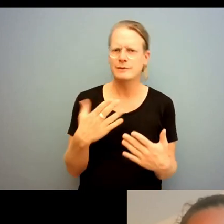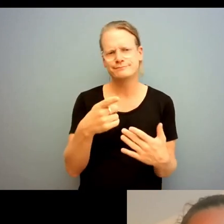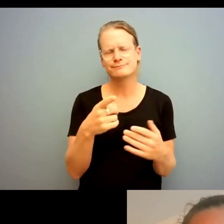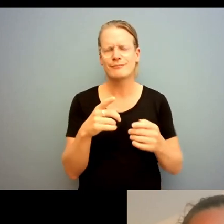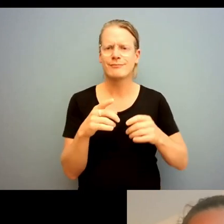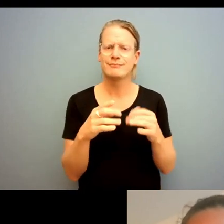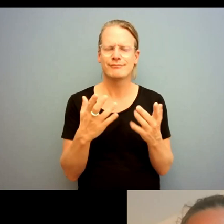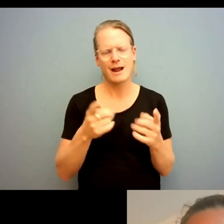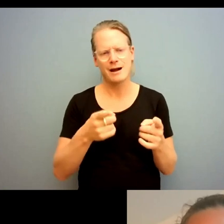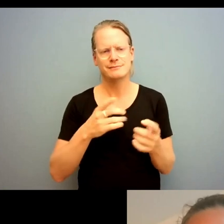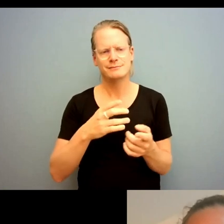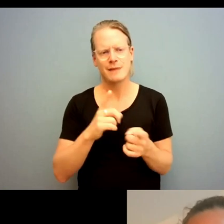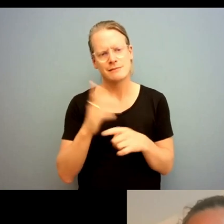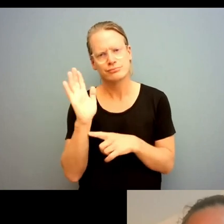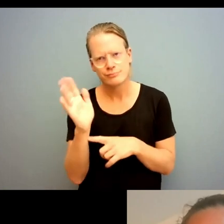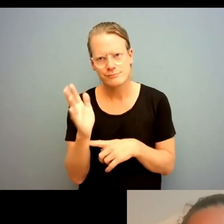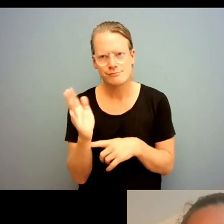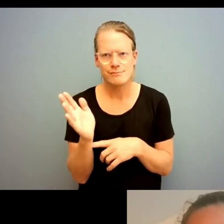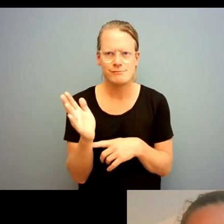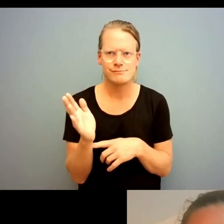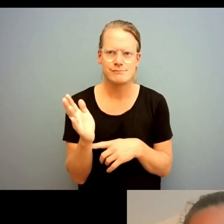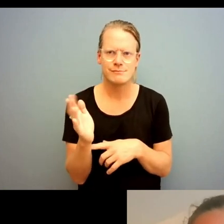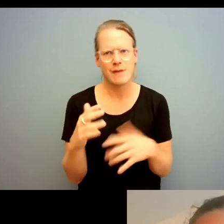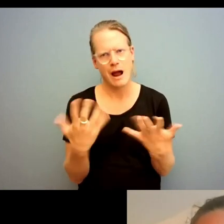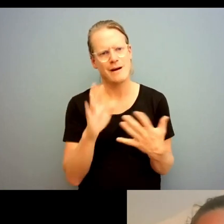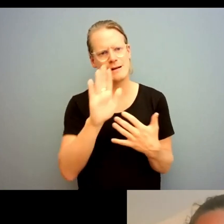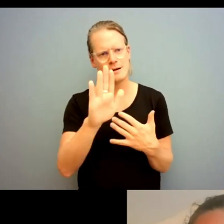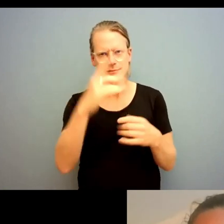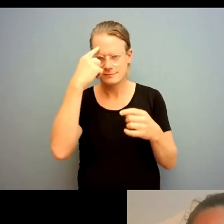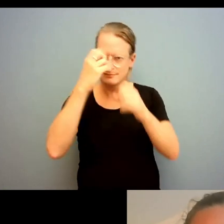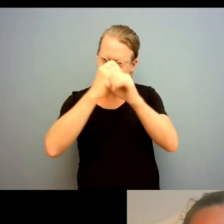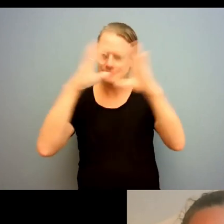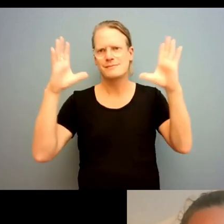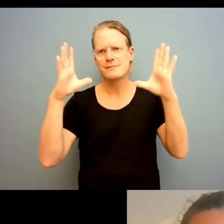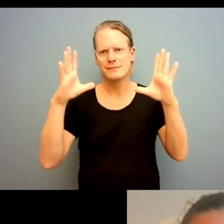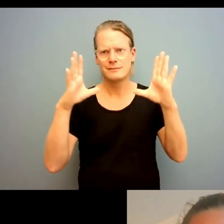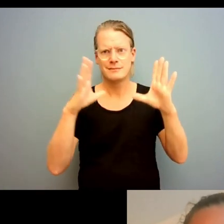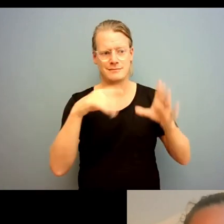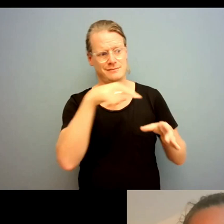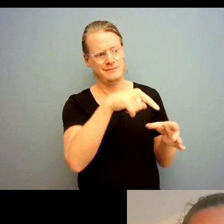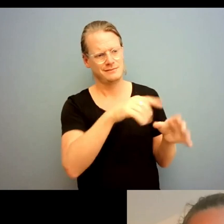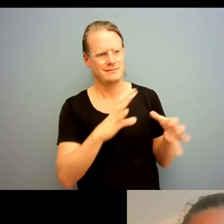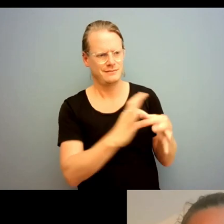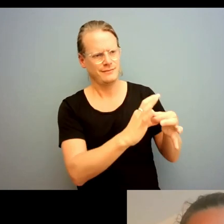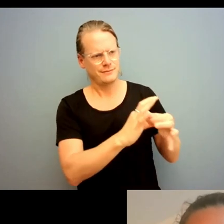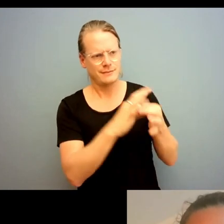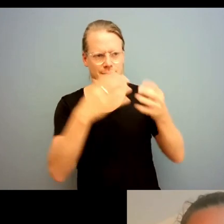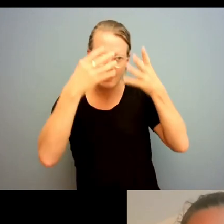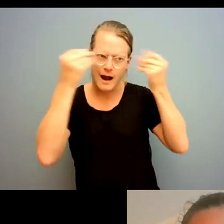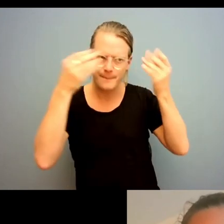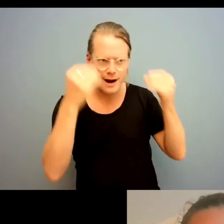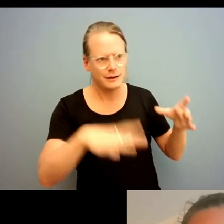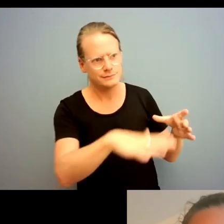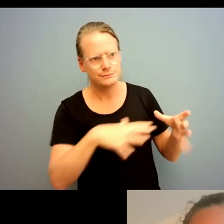the ways you think about this and how important singing and